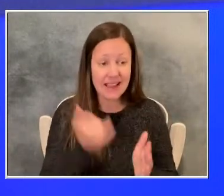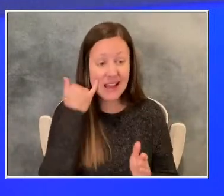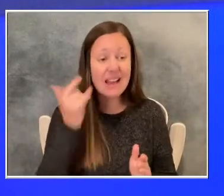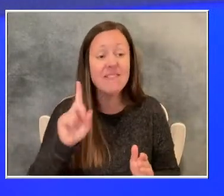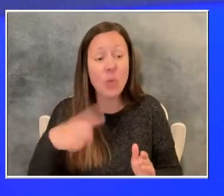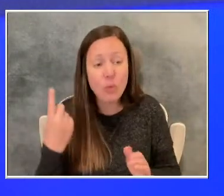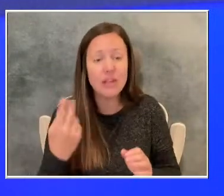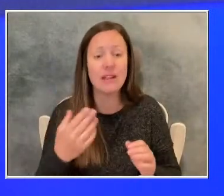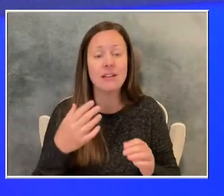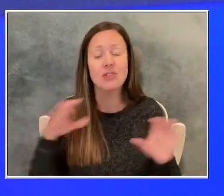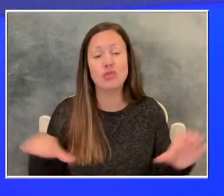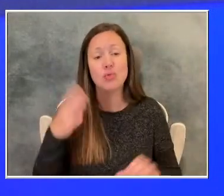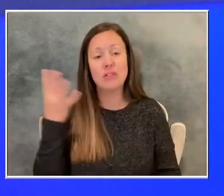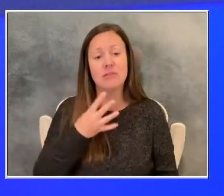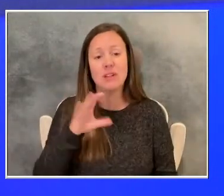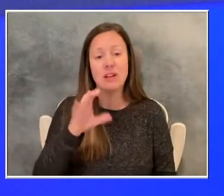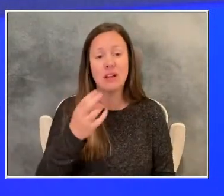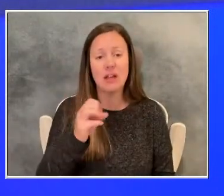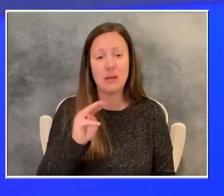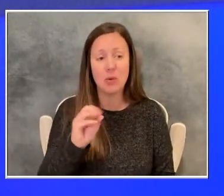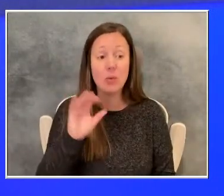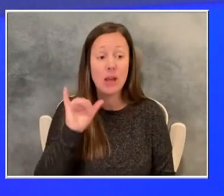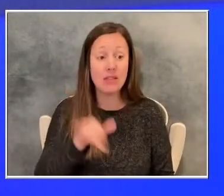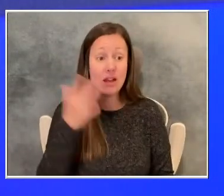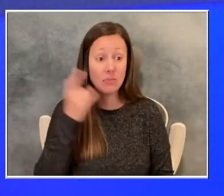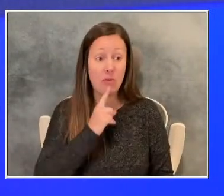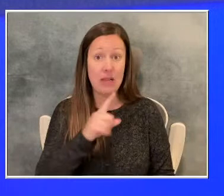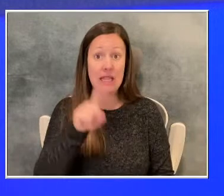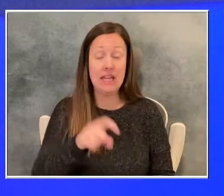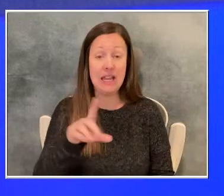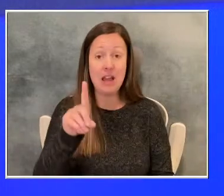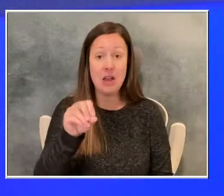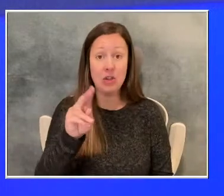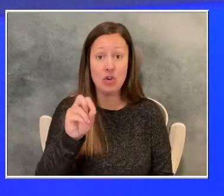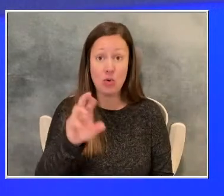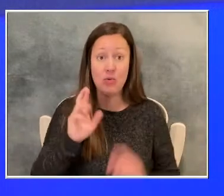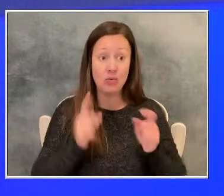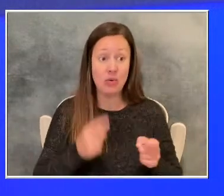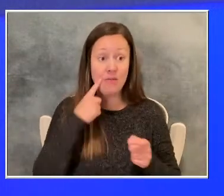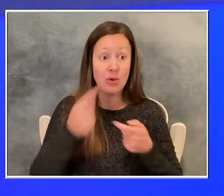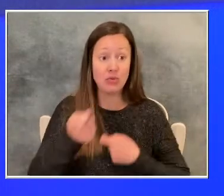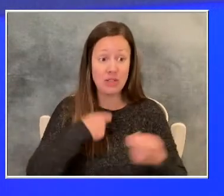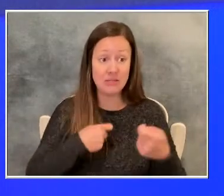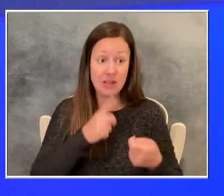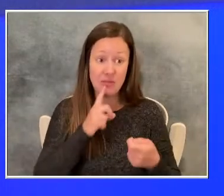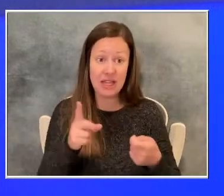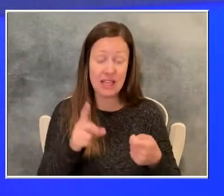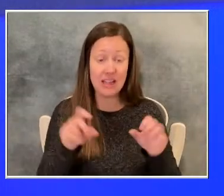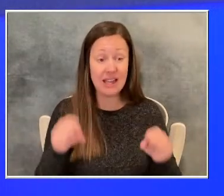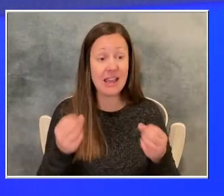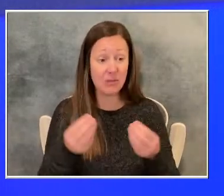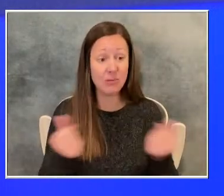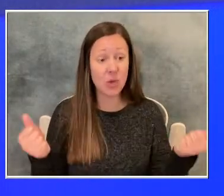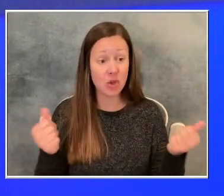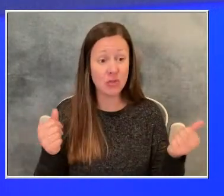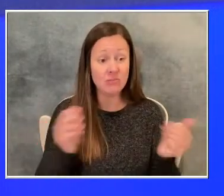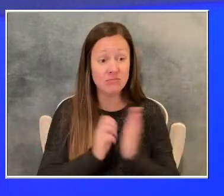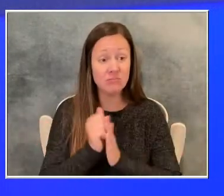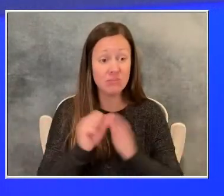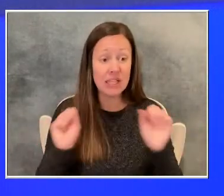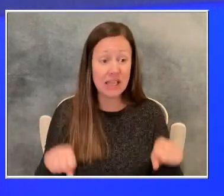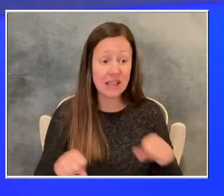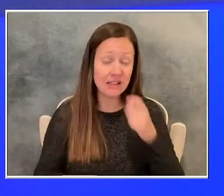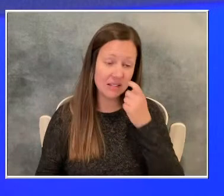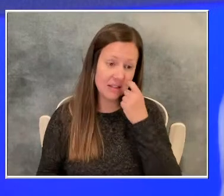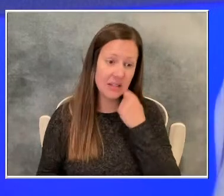when we need to look for donors and do a donor transplant, which can cure the cancer. So when we do the